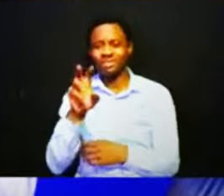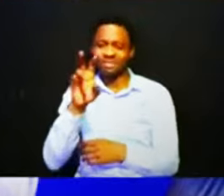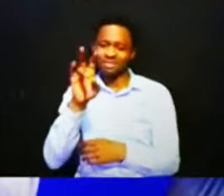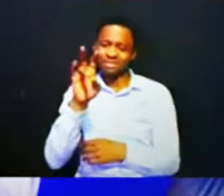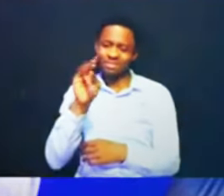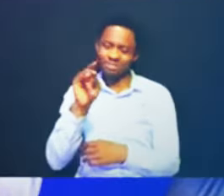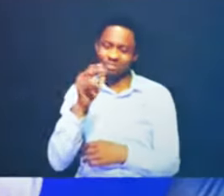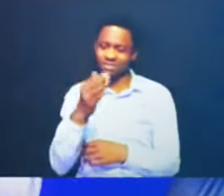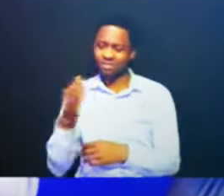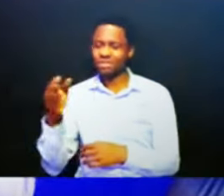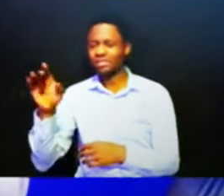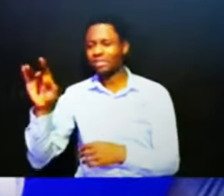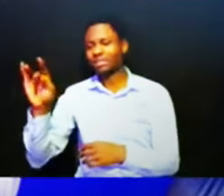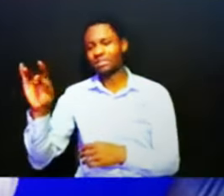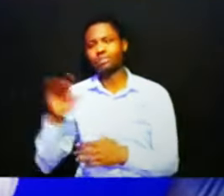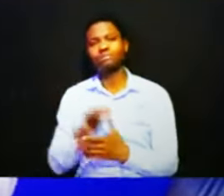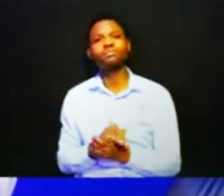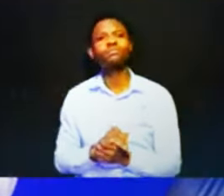Romans 16:17-18.